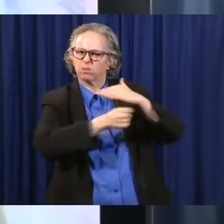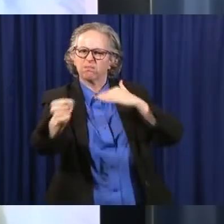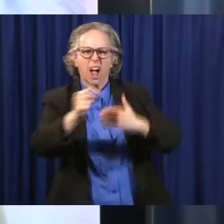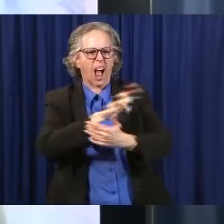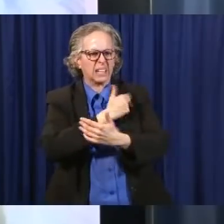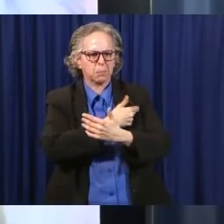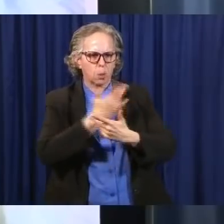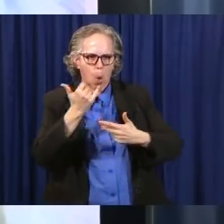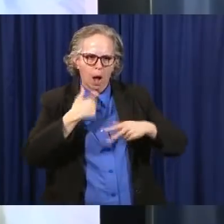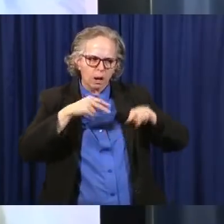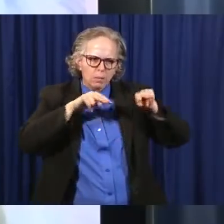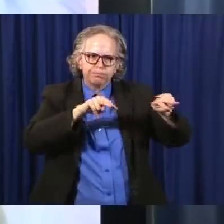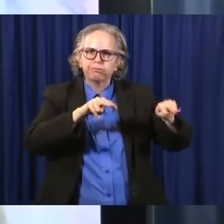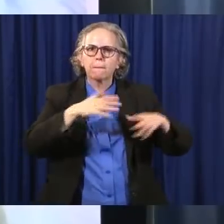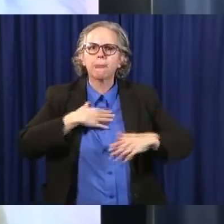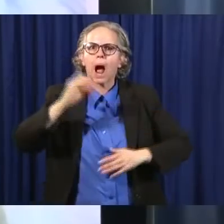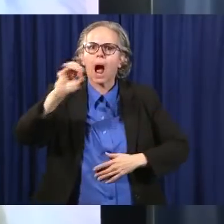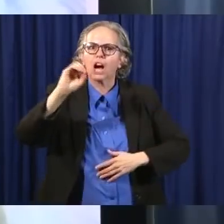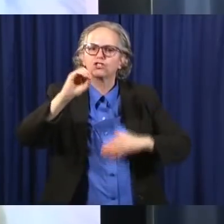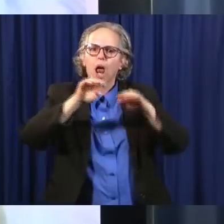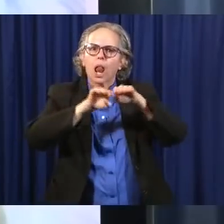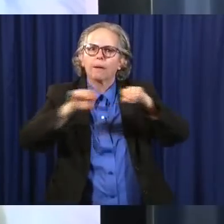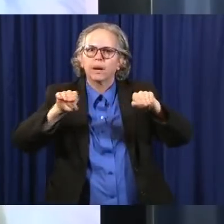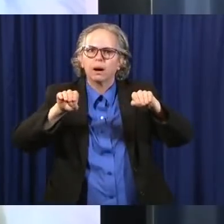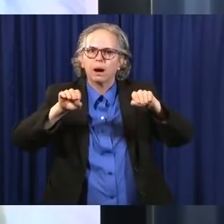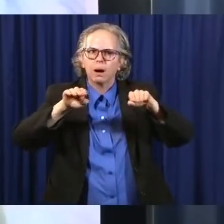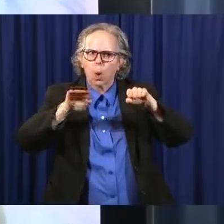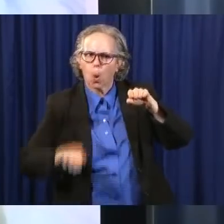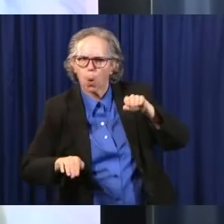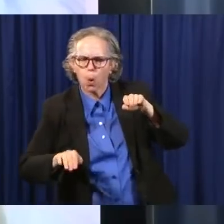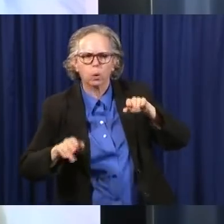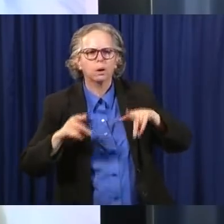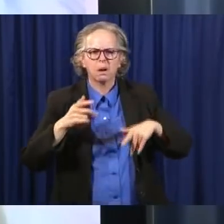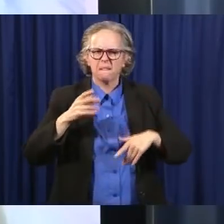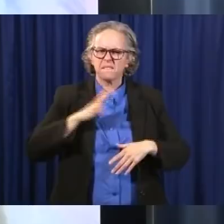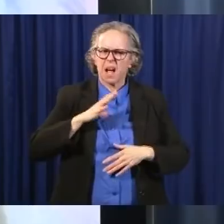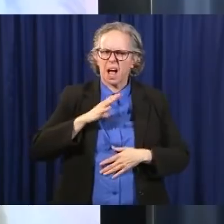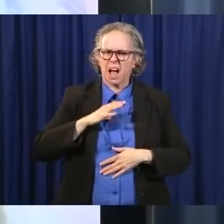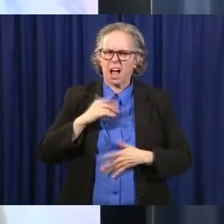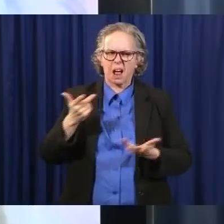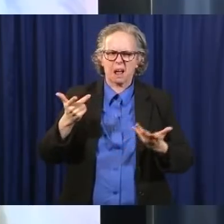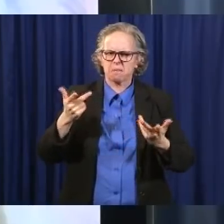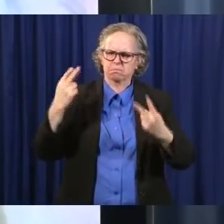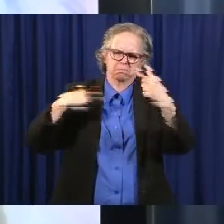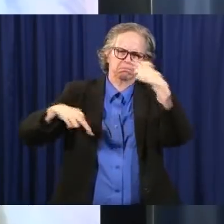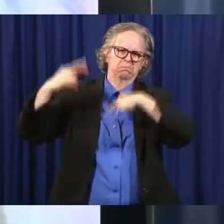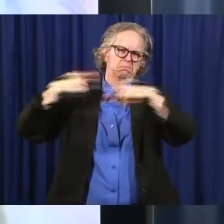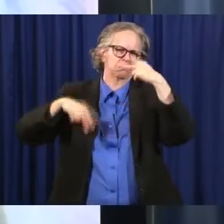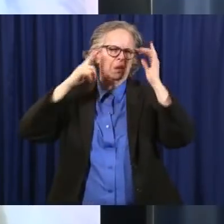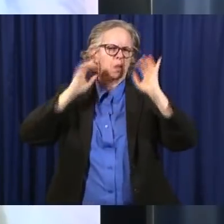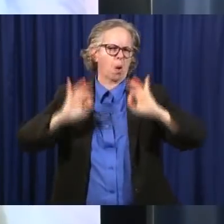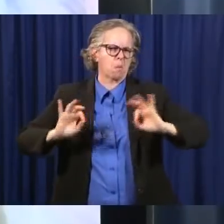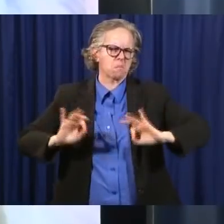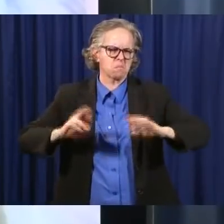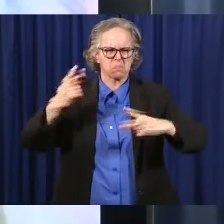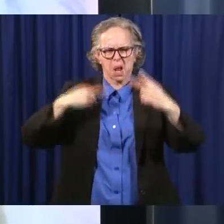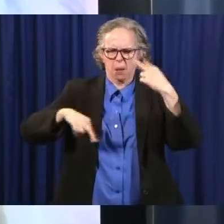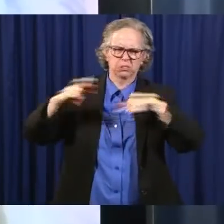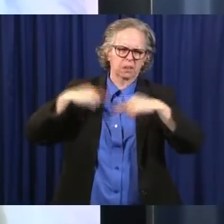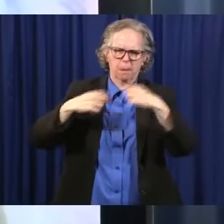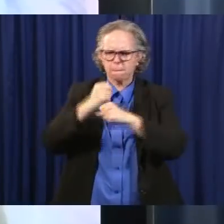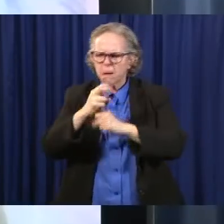So in my mind, I was thinking it was going to be an observation kind of stay, making sure everything was okay before I could go